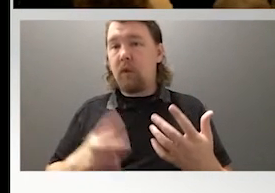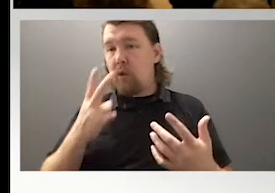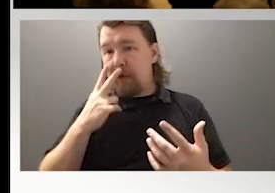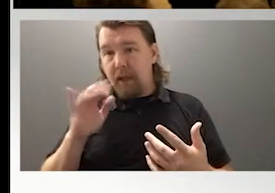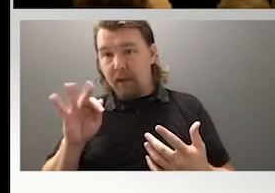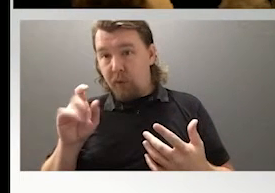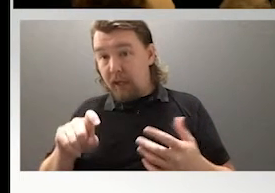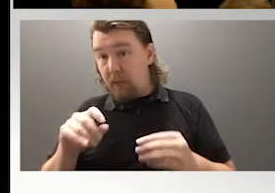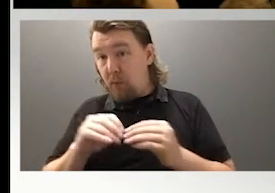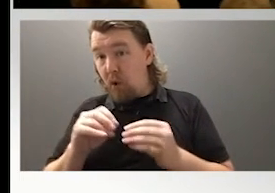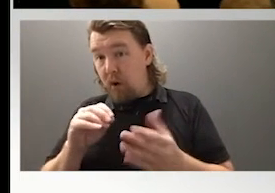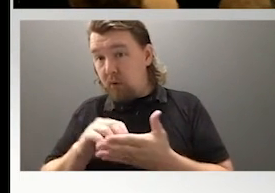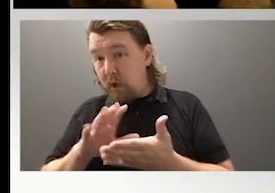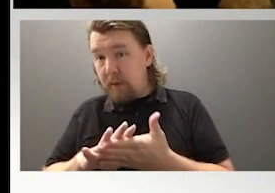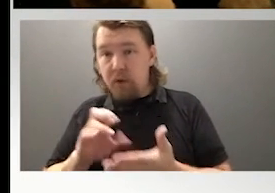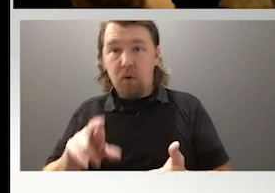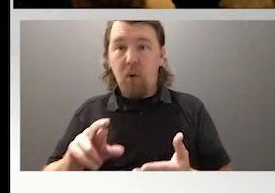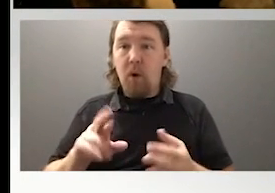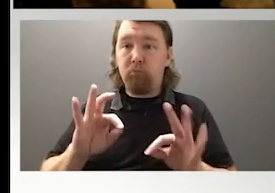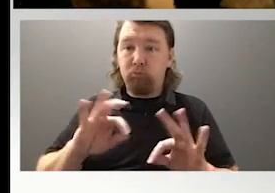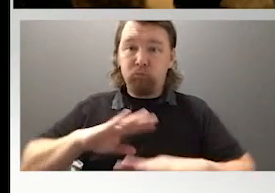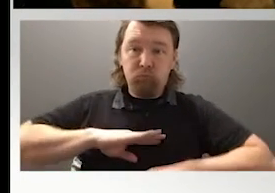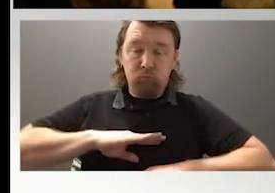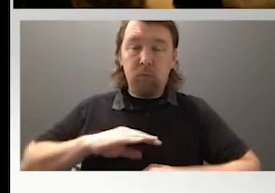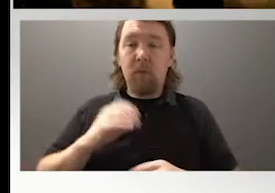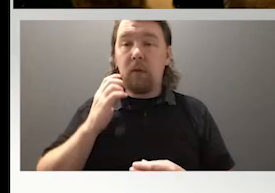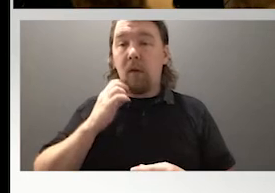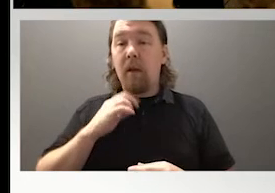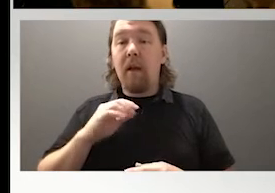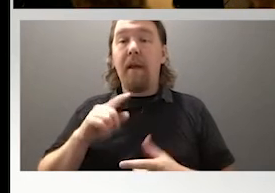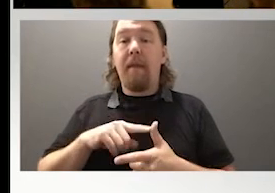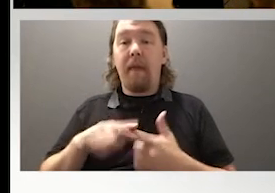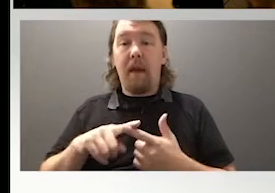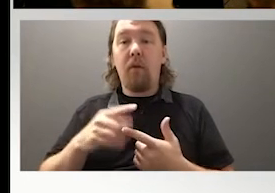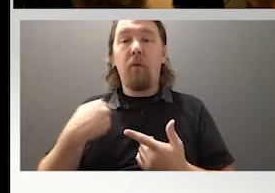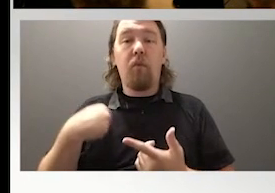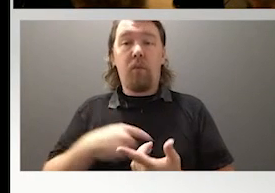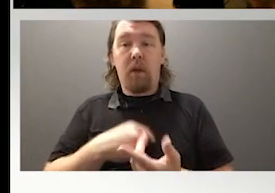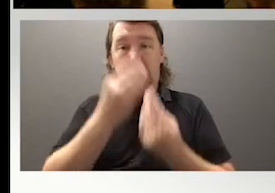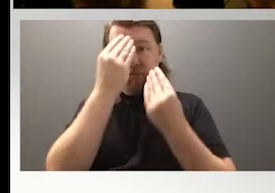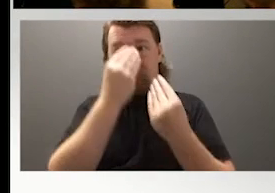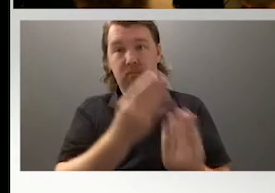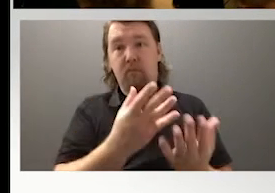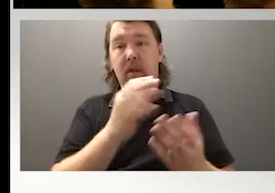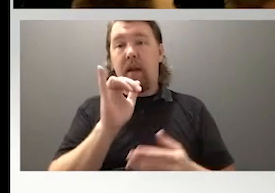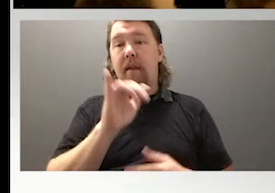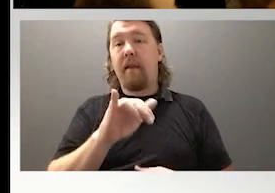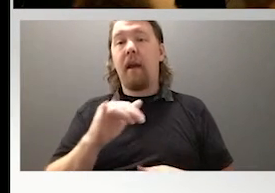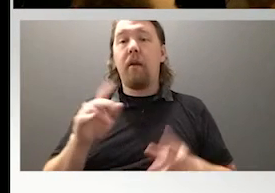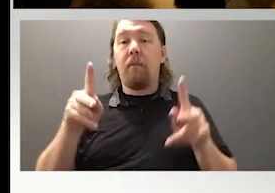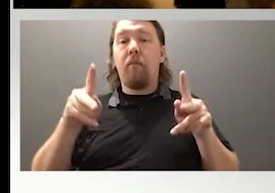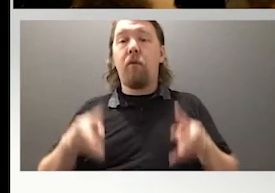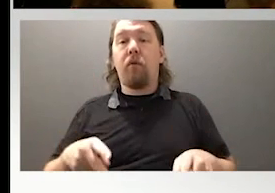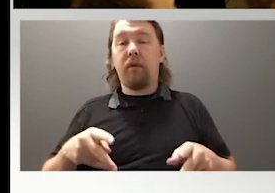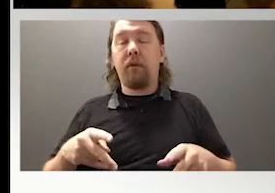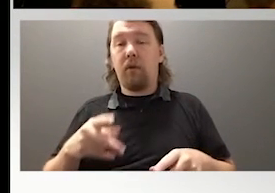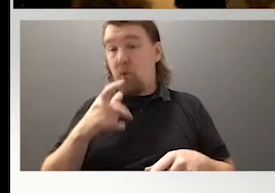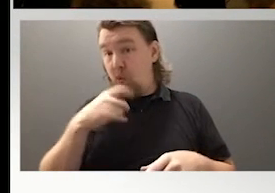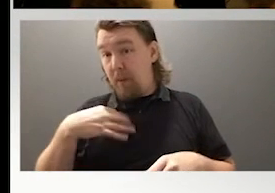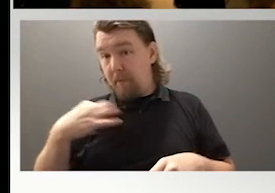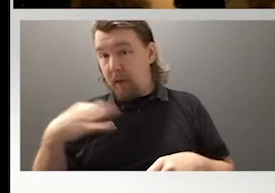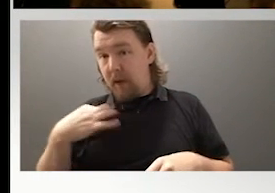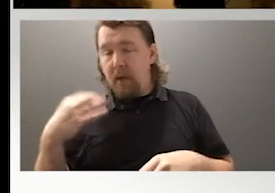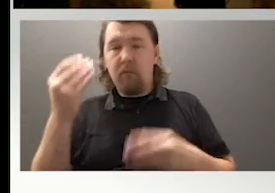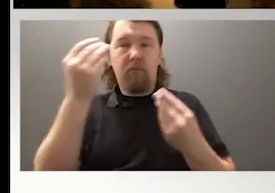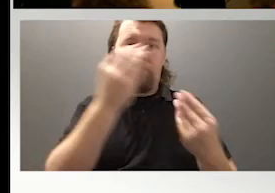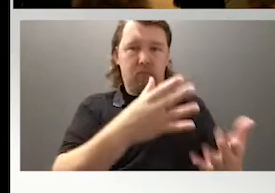necessary. And in those cases, we would notify the applicant or their legal representative in writing